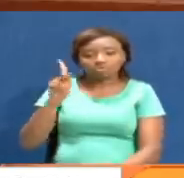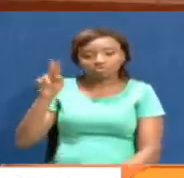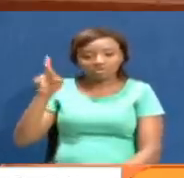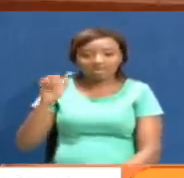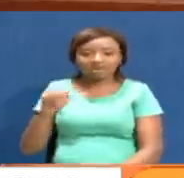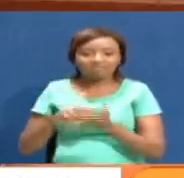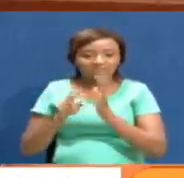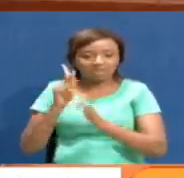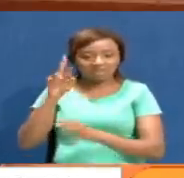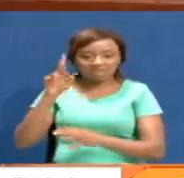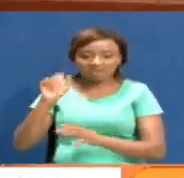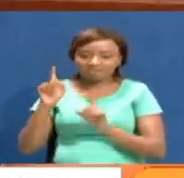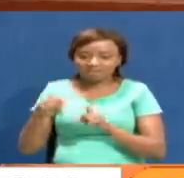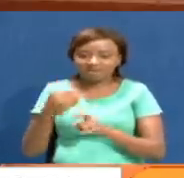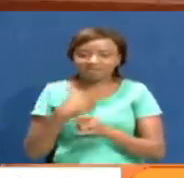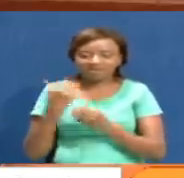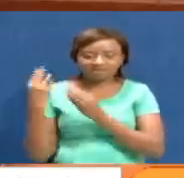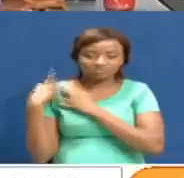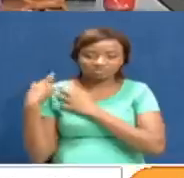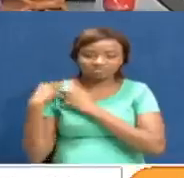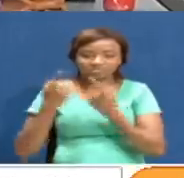to announce that, not the governor.